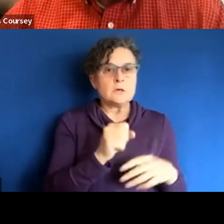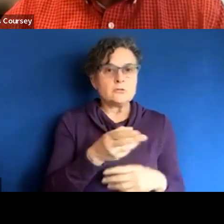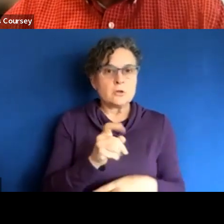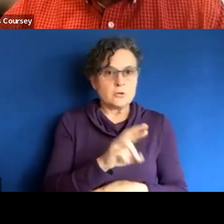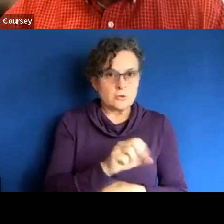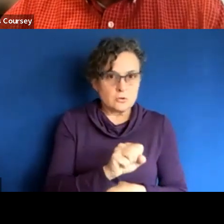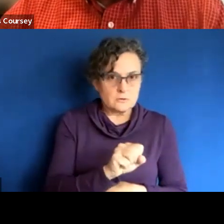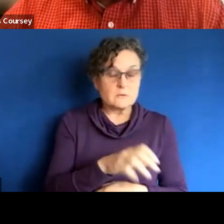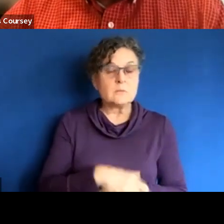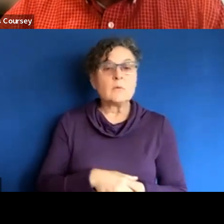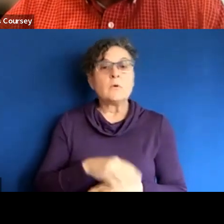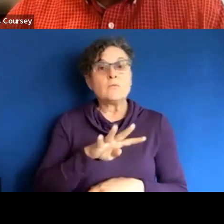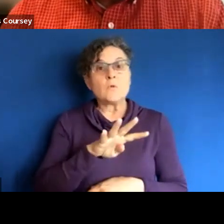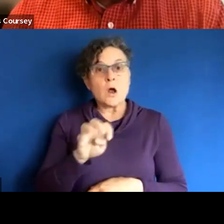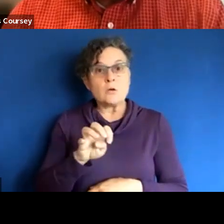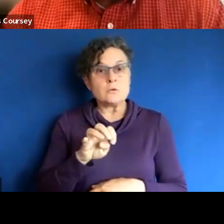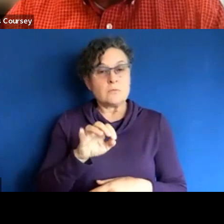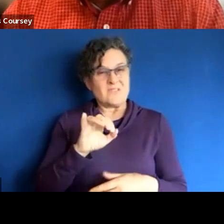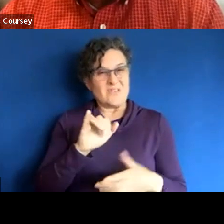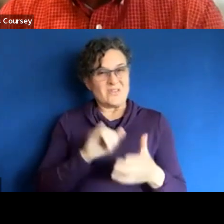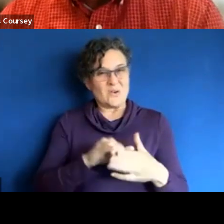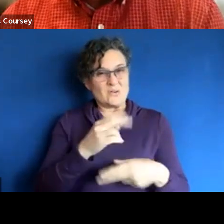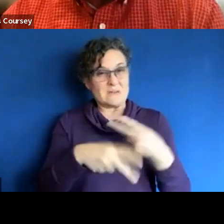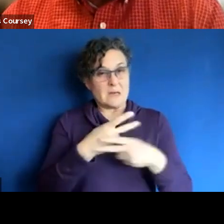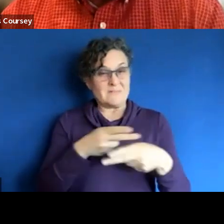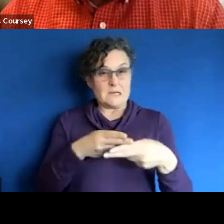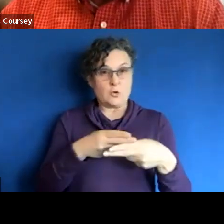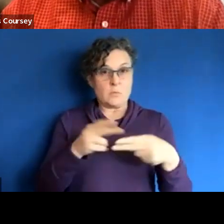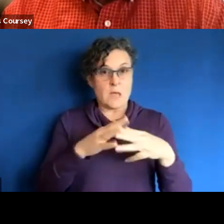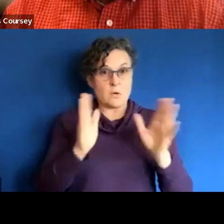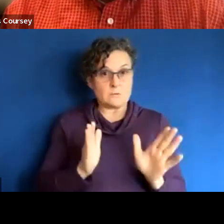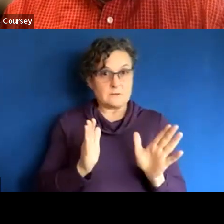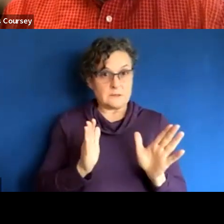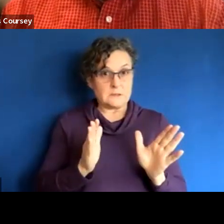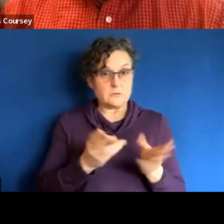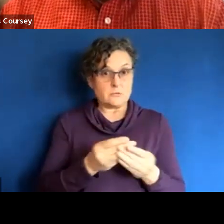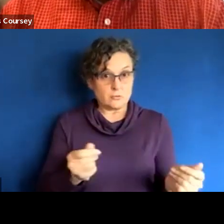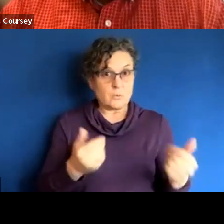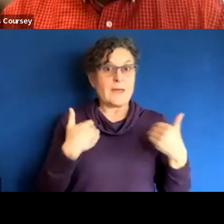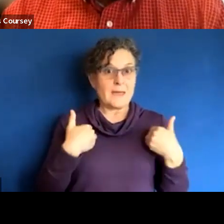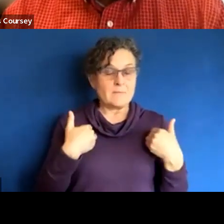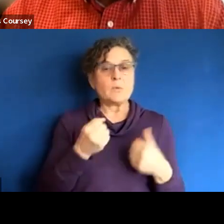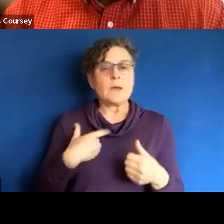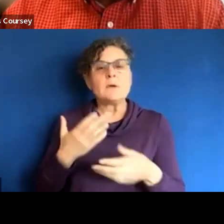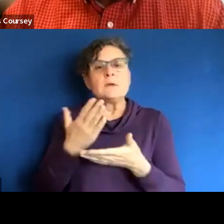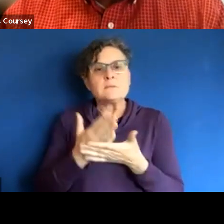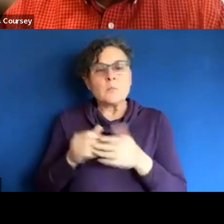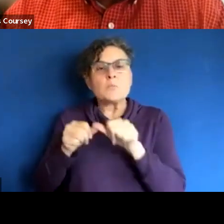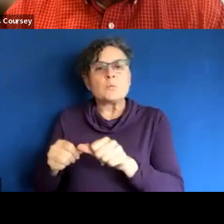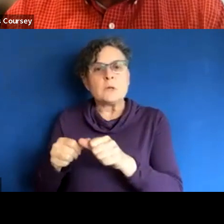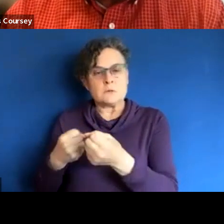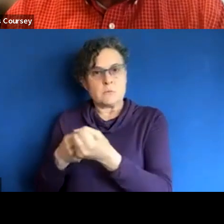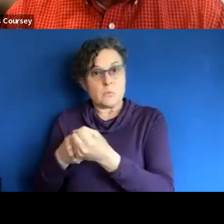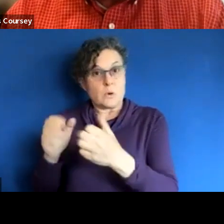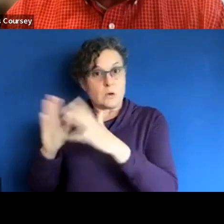400 plus of those are non-congregate shelter or interim housing solutions. And then another 100 of those are permanent supportive housing. We